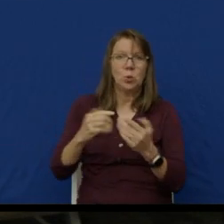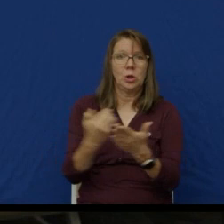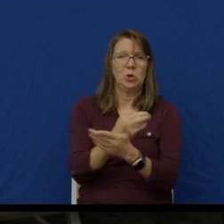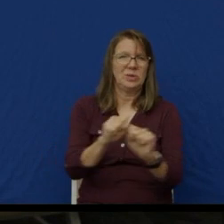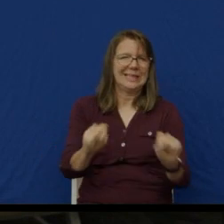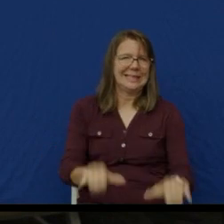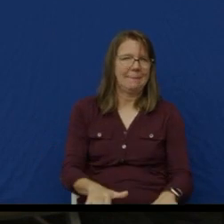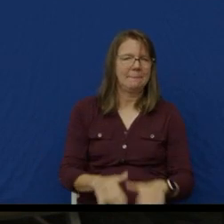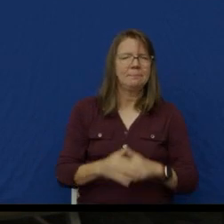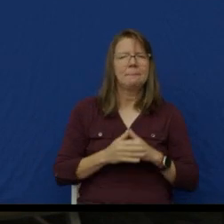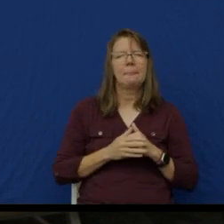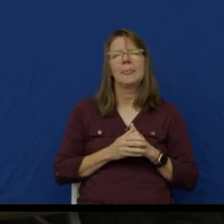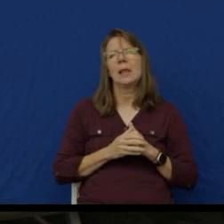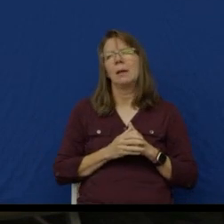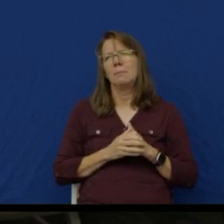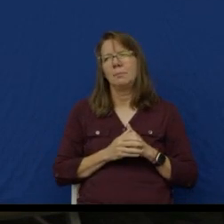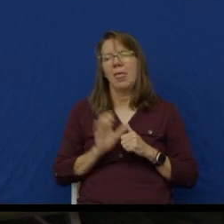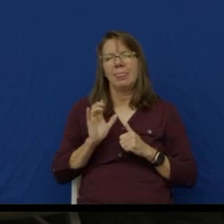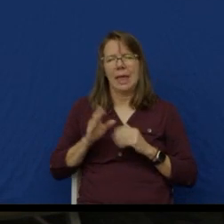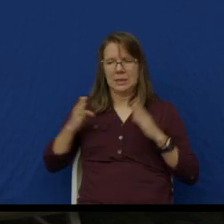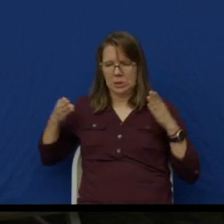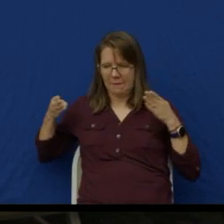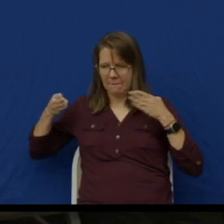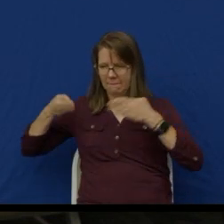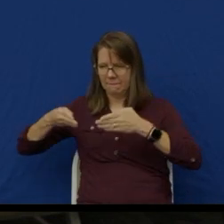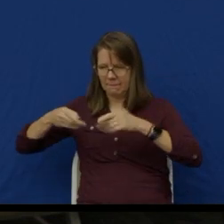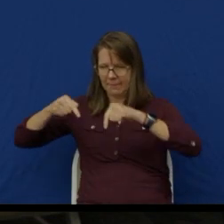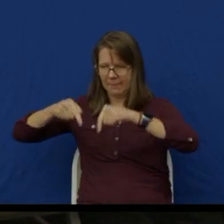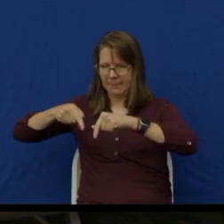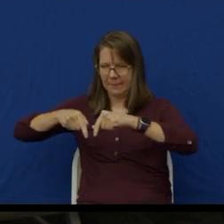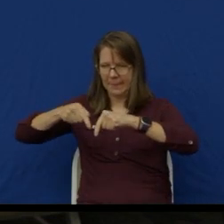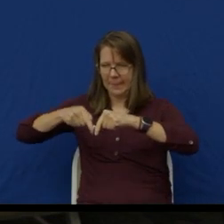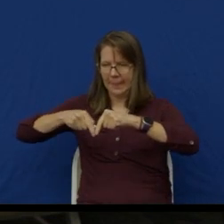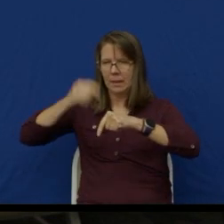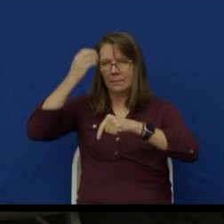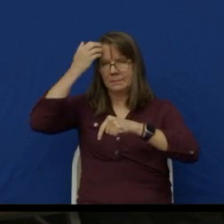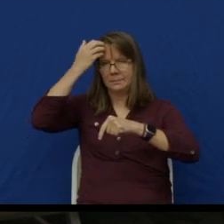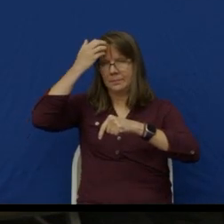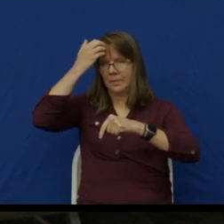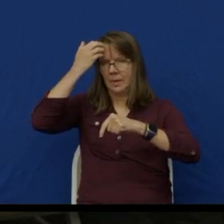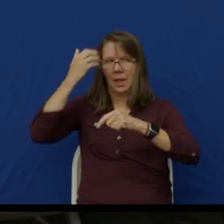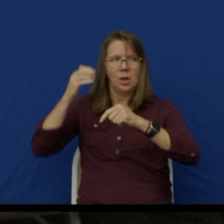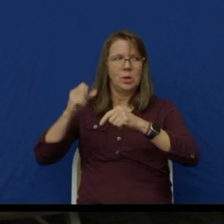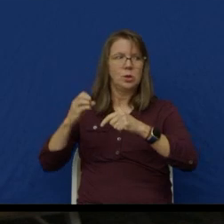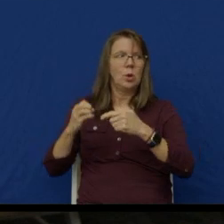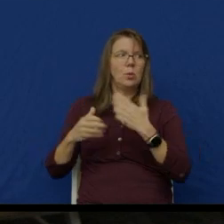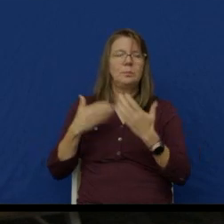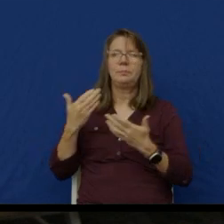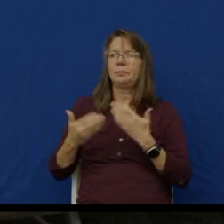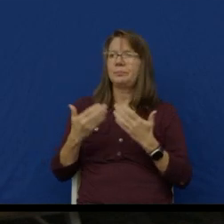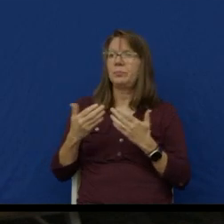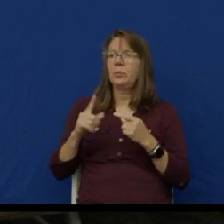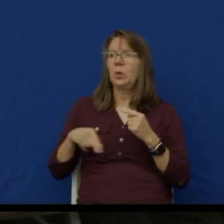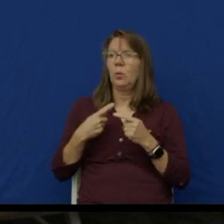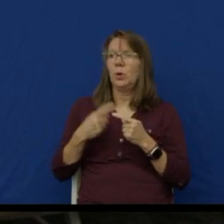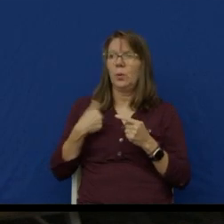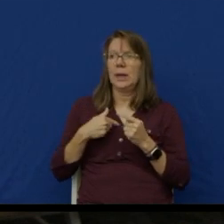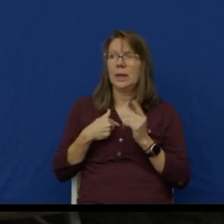almost like the focal point, whereas the theory of action really, I think, could be cyclical in that when we bring